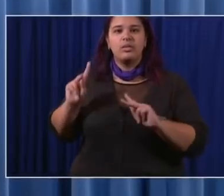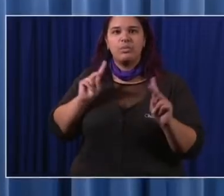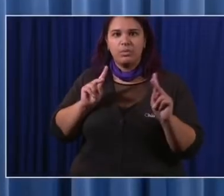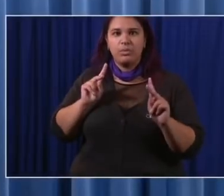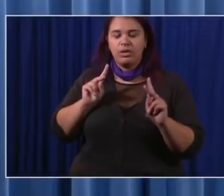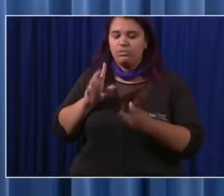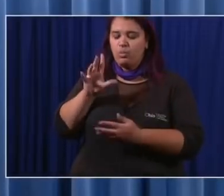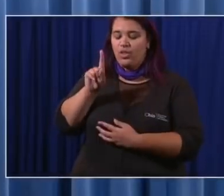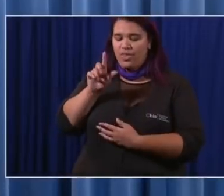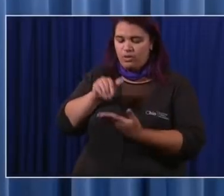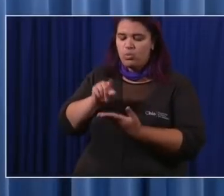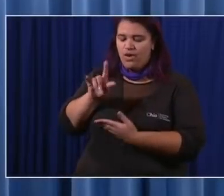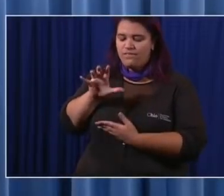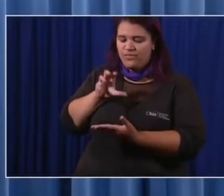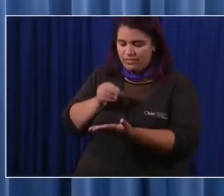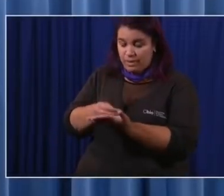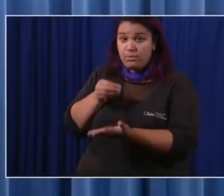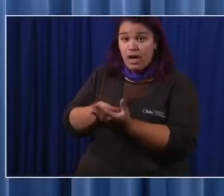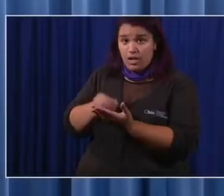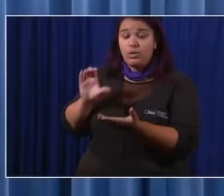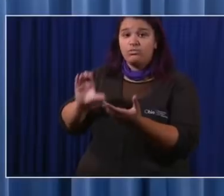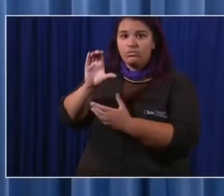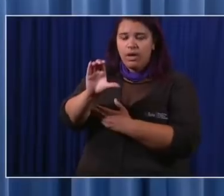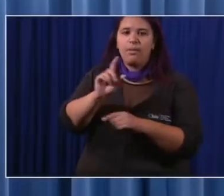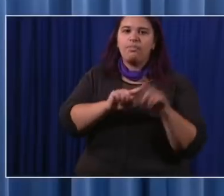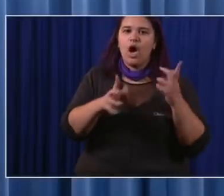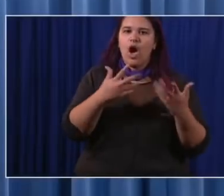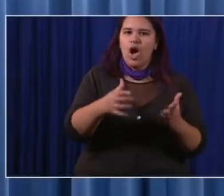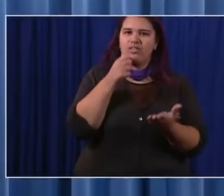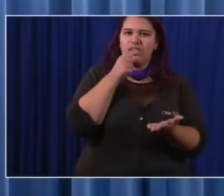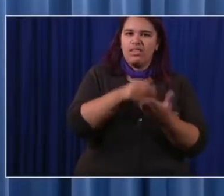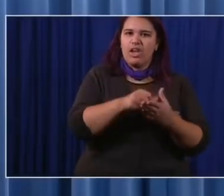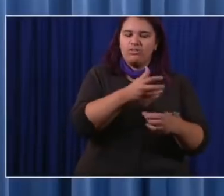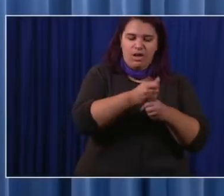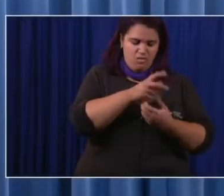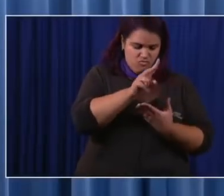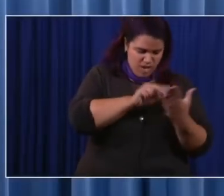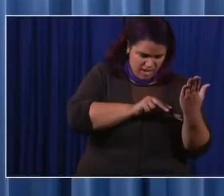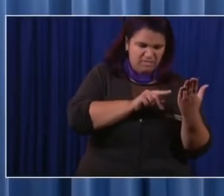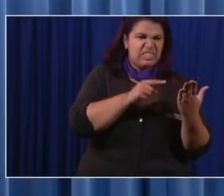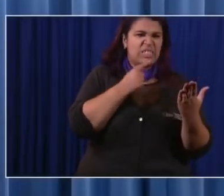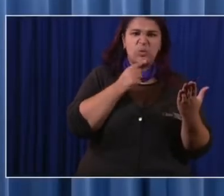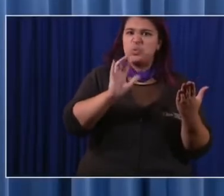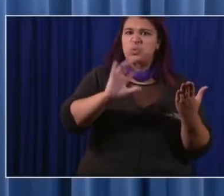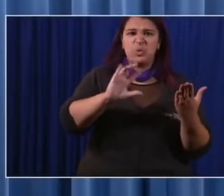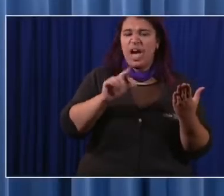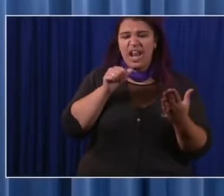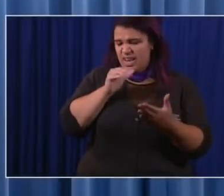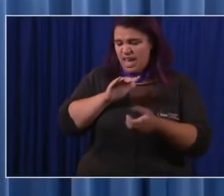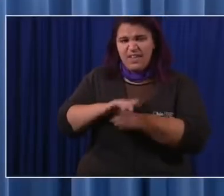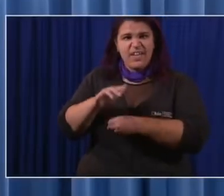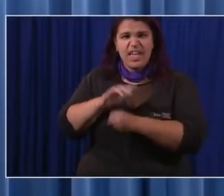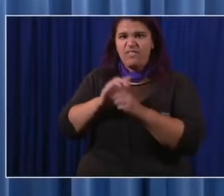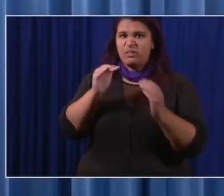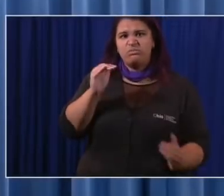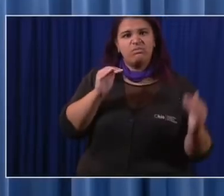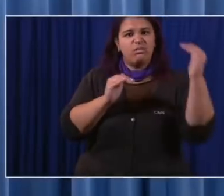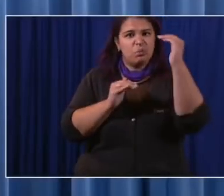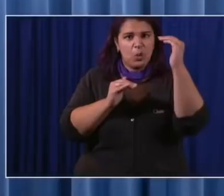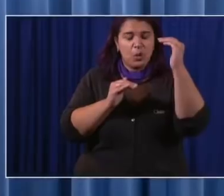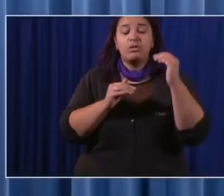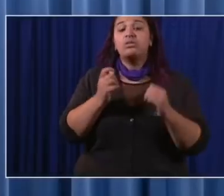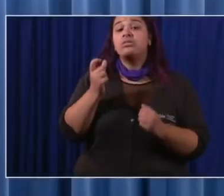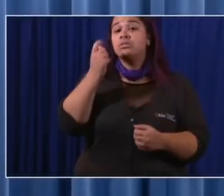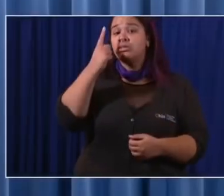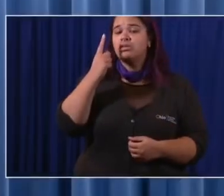the number needed was probably closer to $100 million because they estimated that as many as 700,000 Ohioans could be at